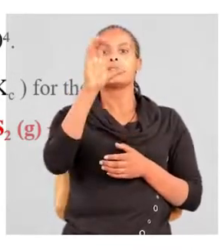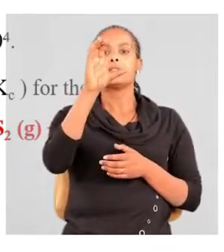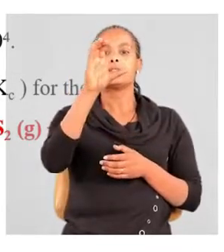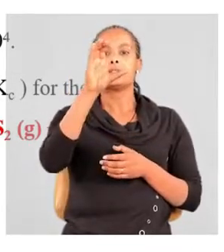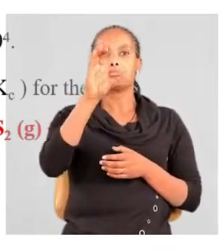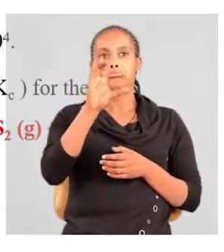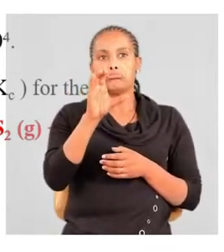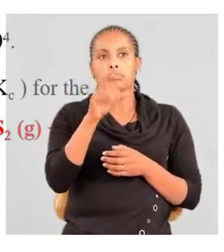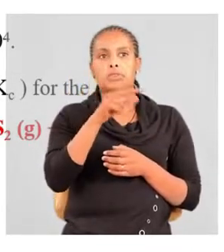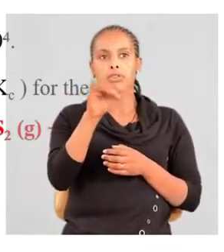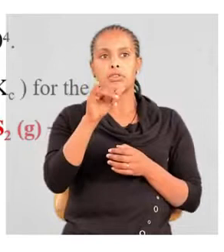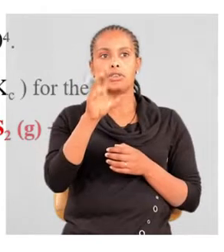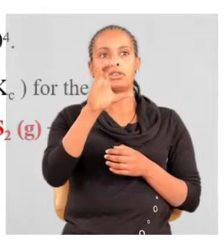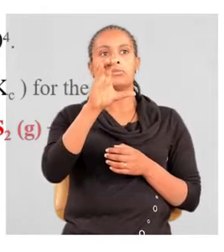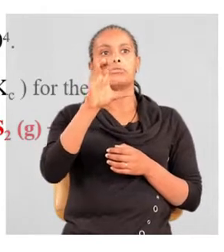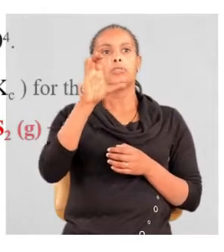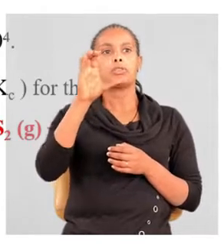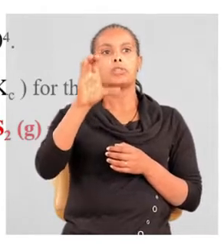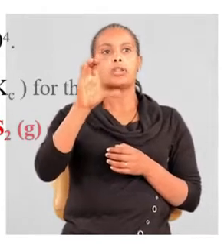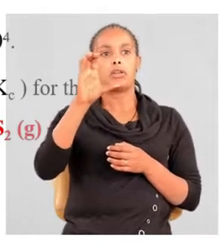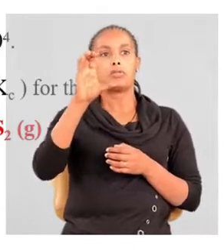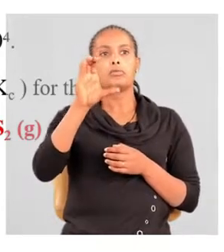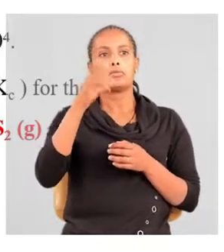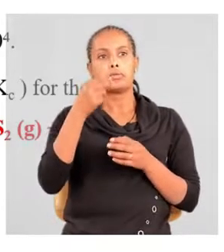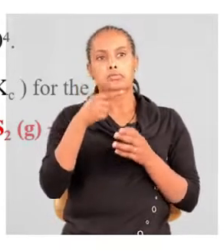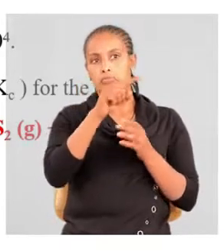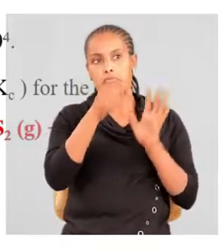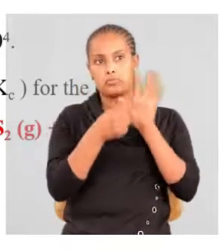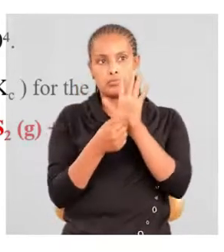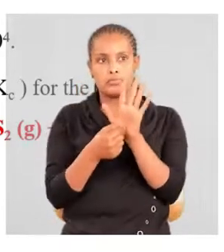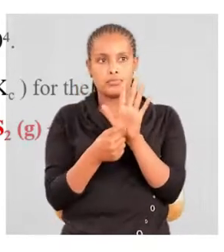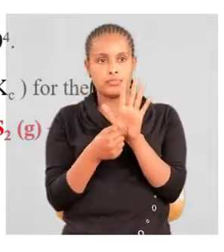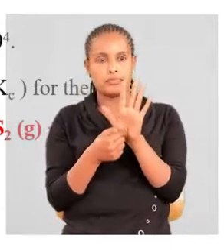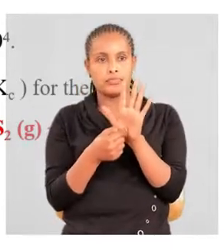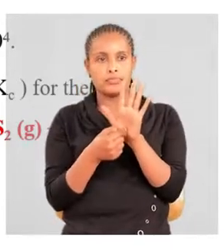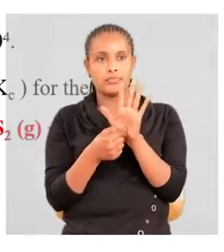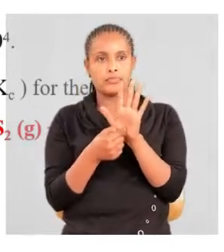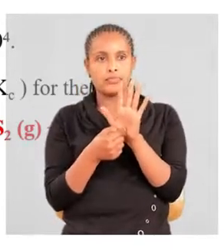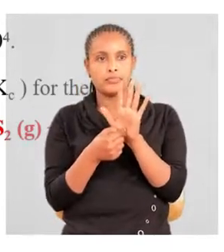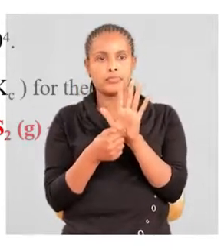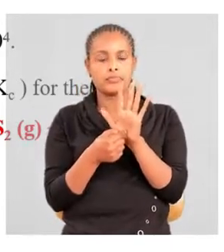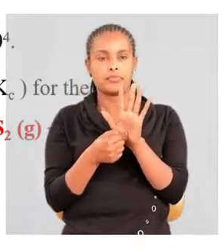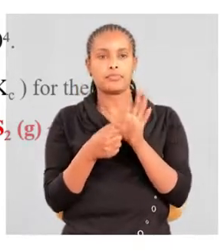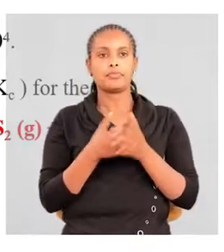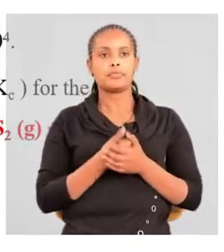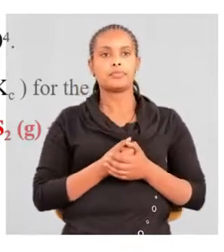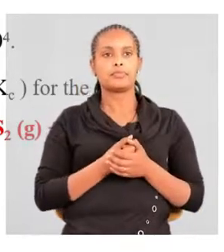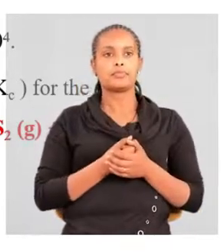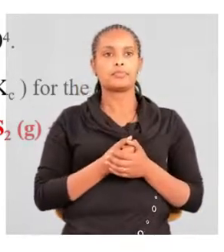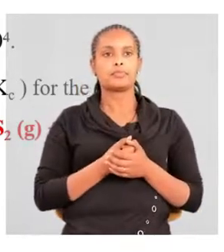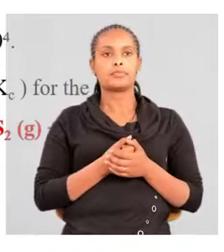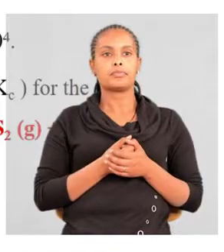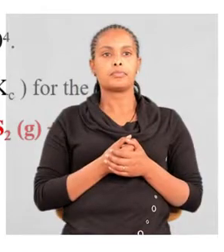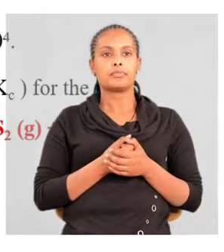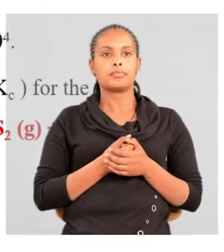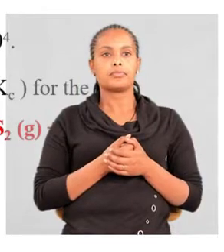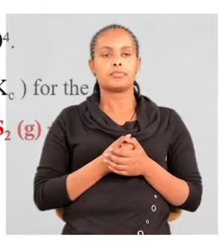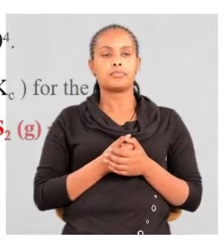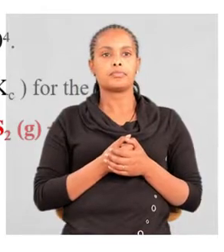plus 3H2 gas in equilibrium with CH4 gas plus water gas. K prime C